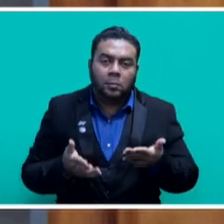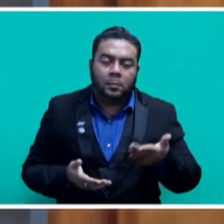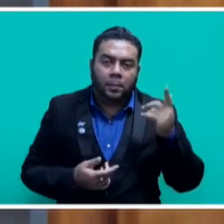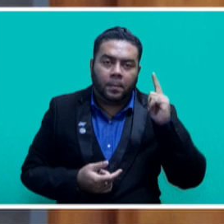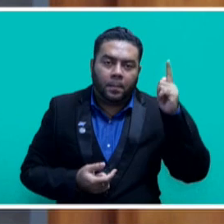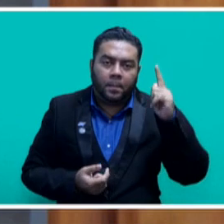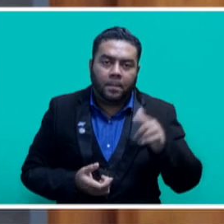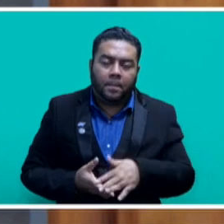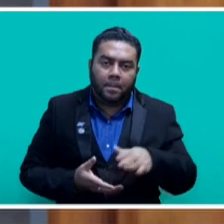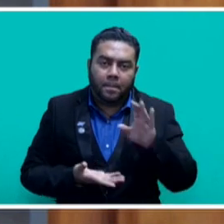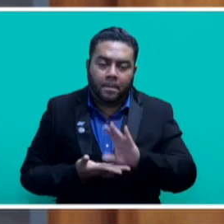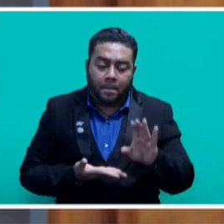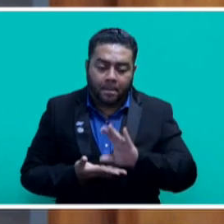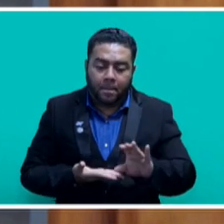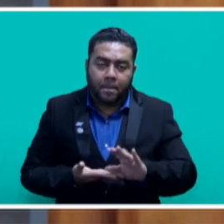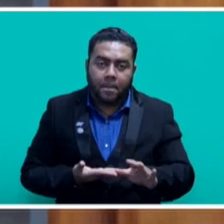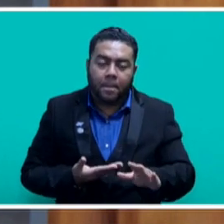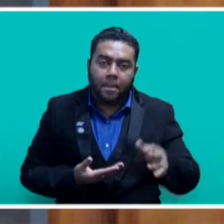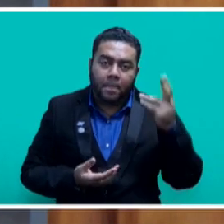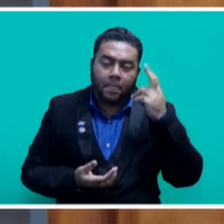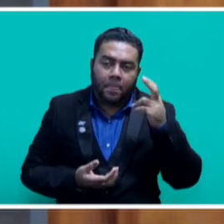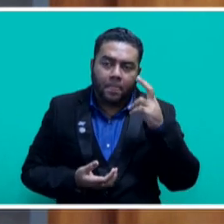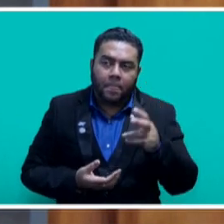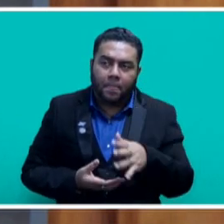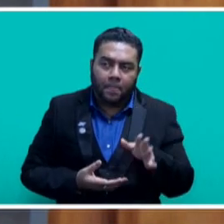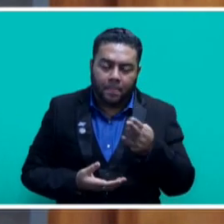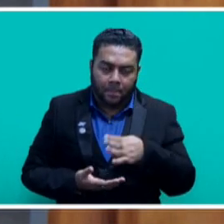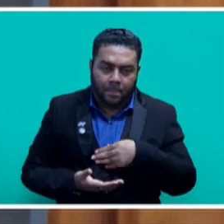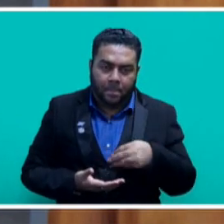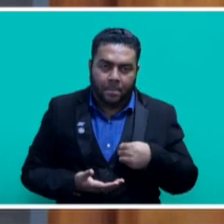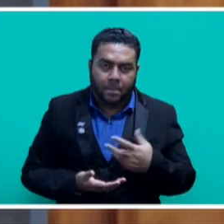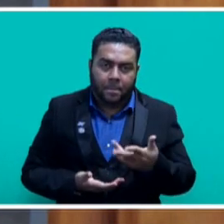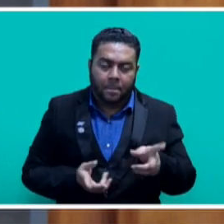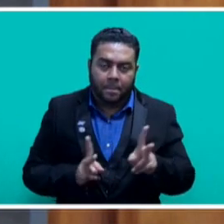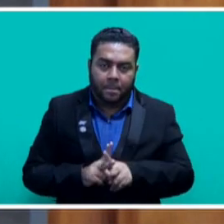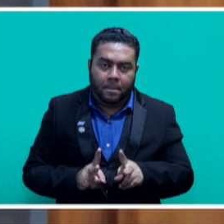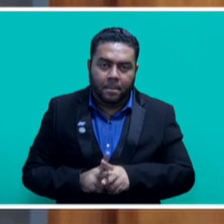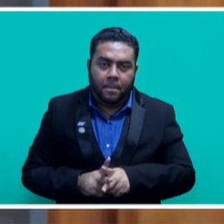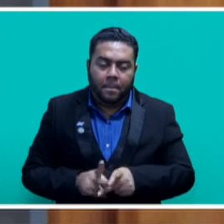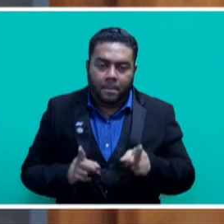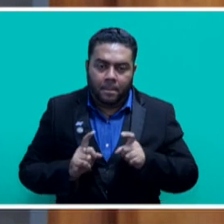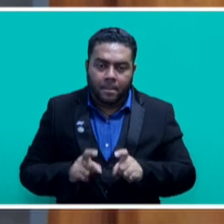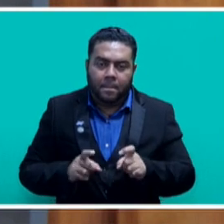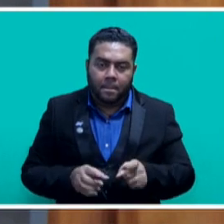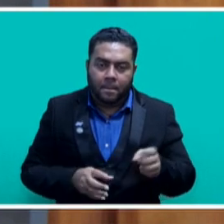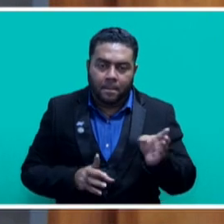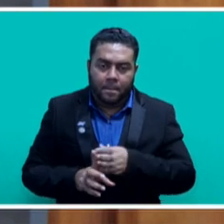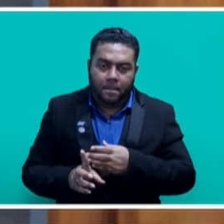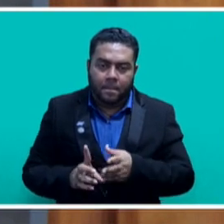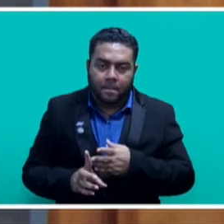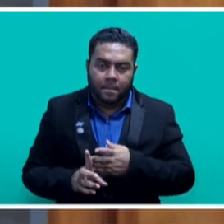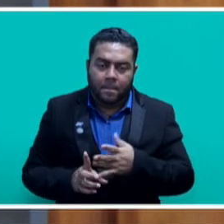counseling training organized by the training unit of the ministry in partnership with Sustainable Abuse and